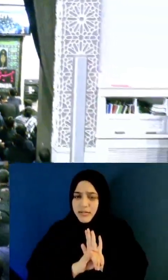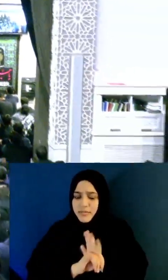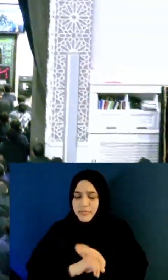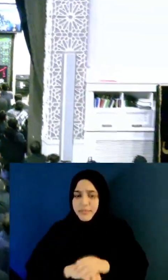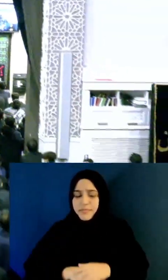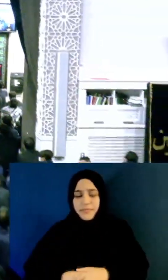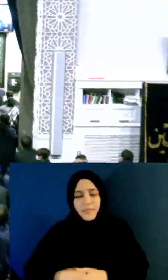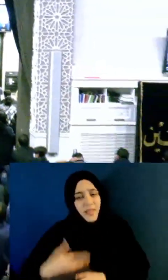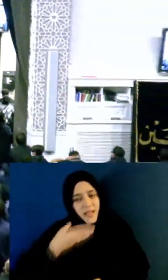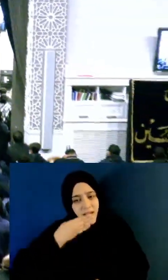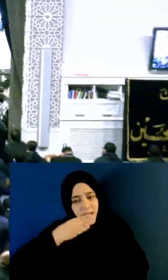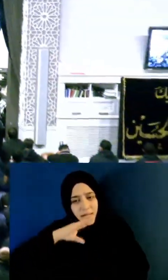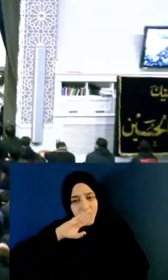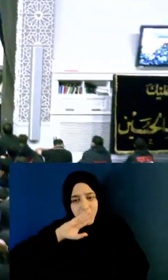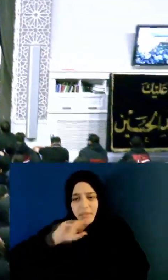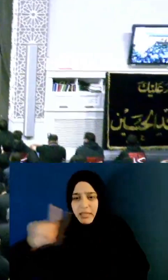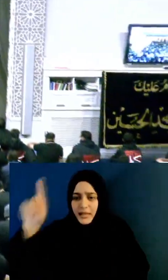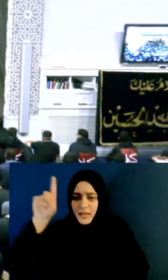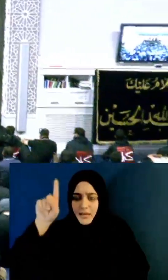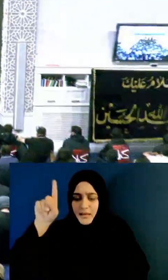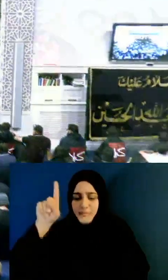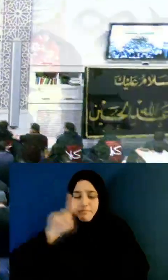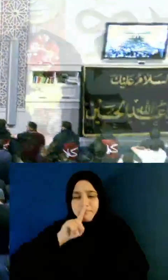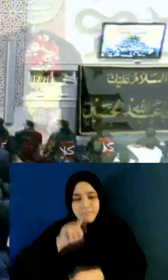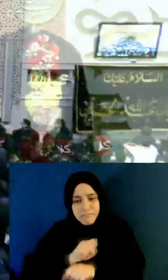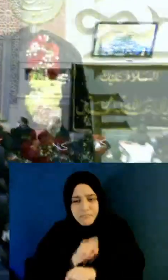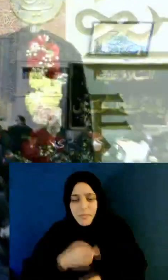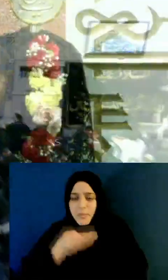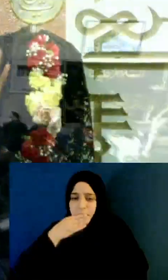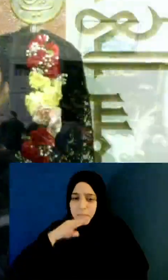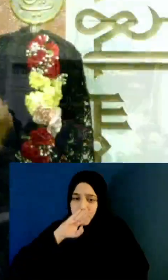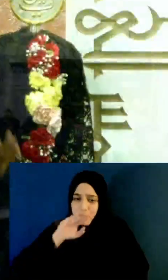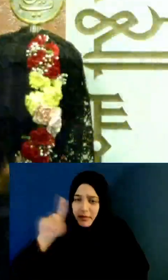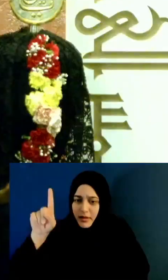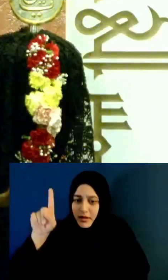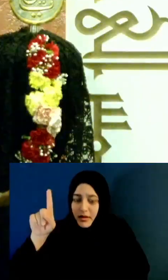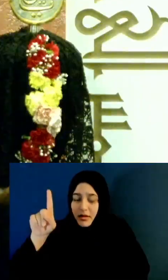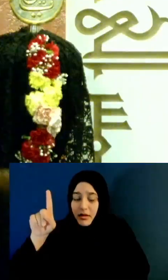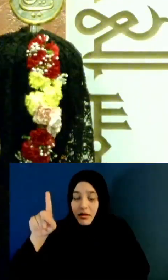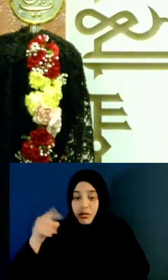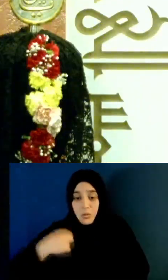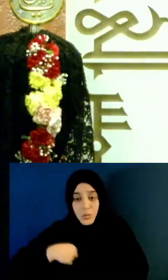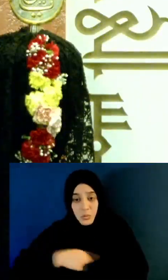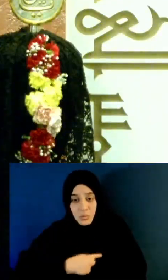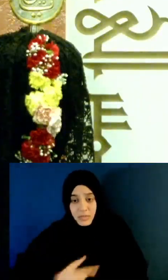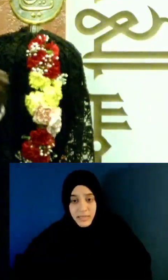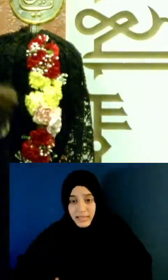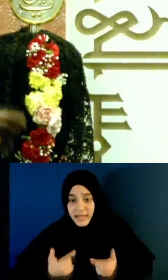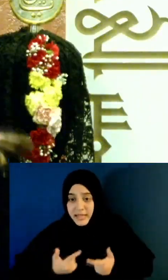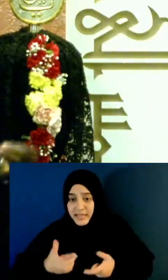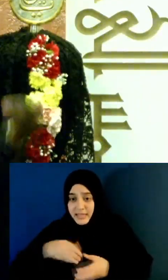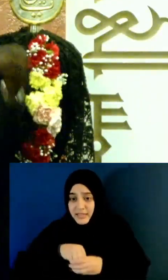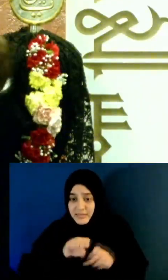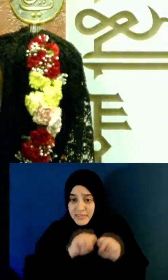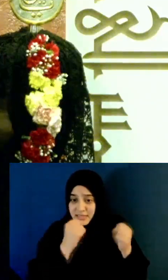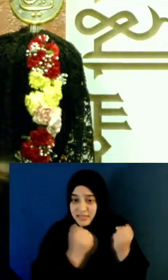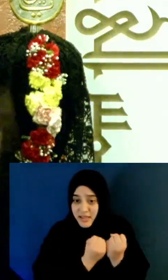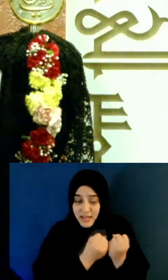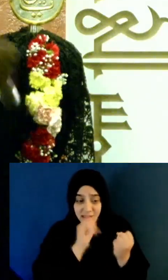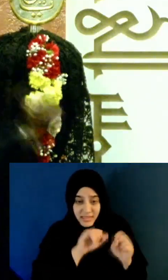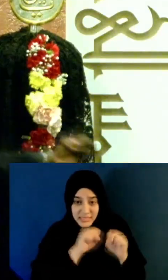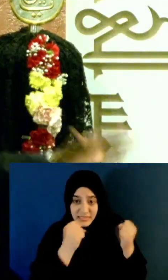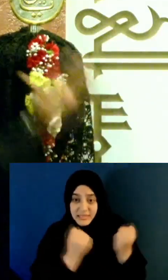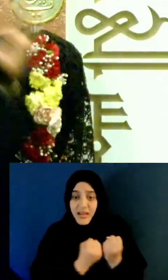Alhamdulillah. Thumma alhamdulillah. We live in a society where we are allowed to practice